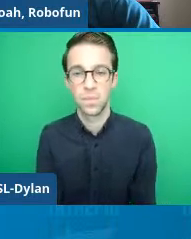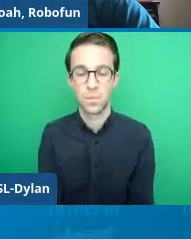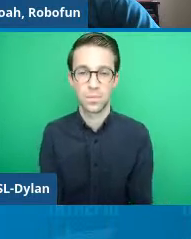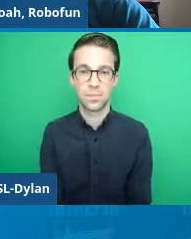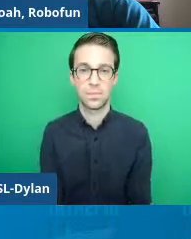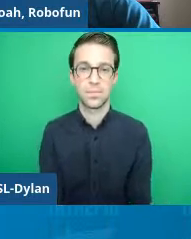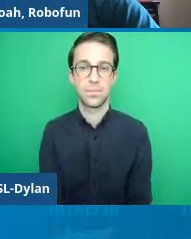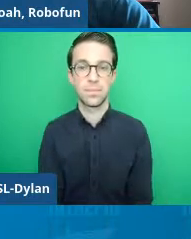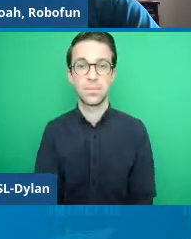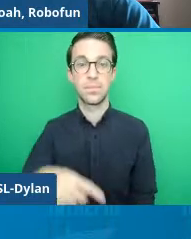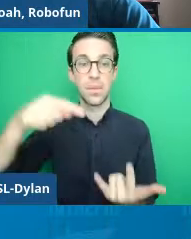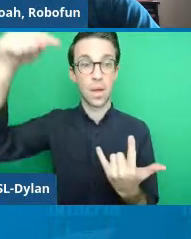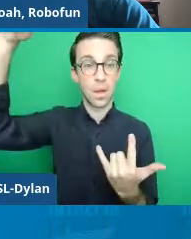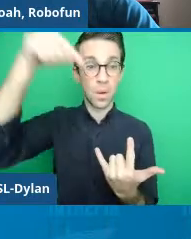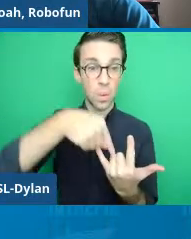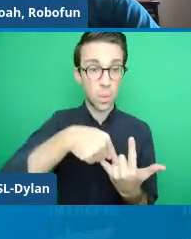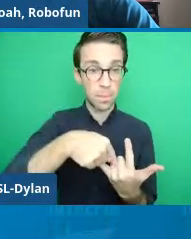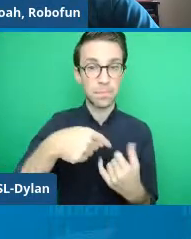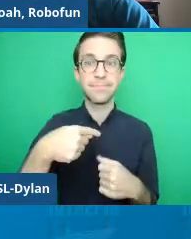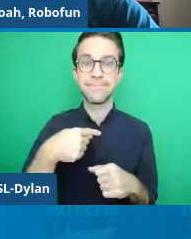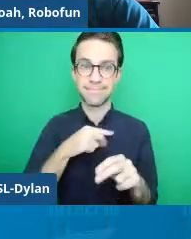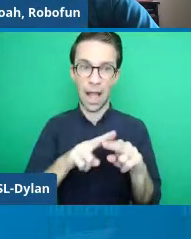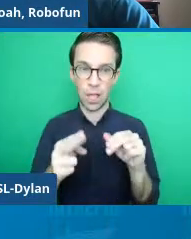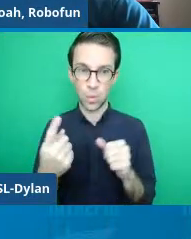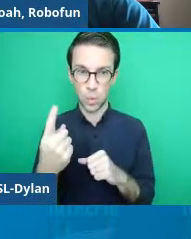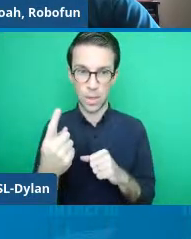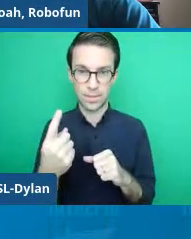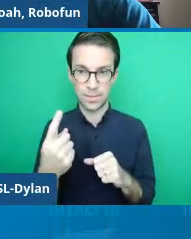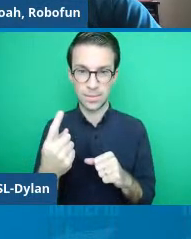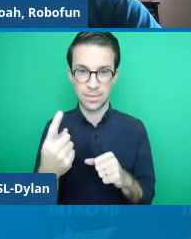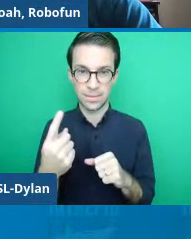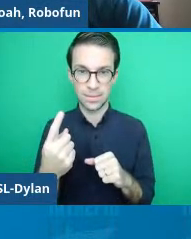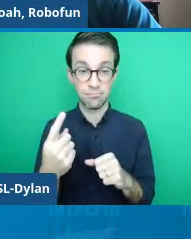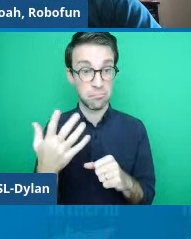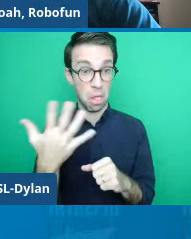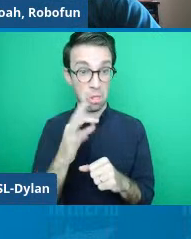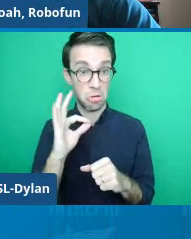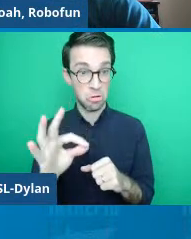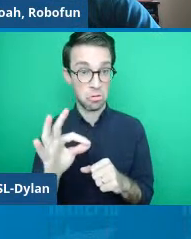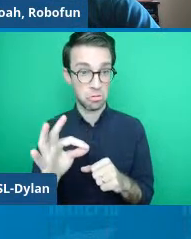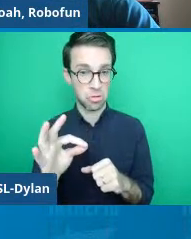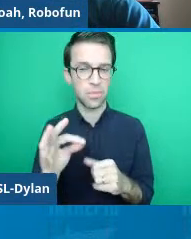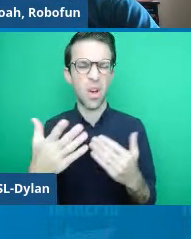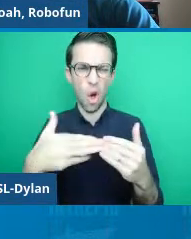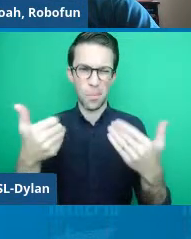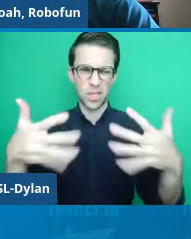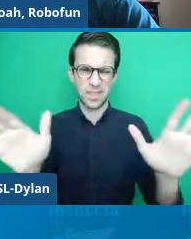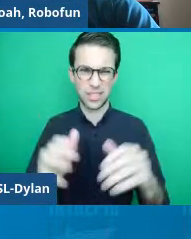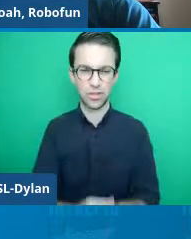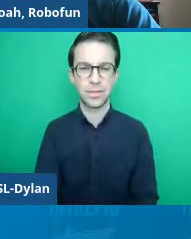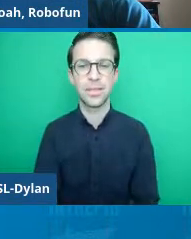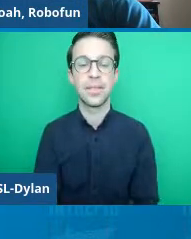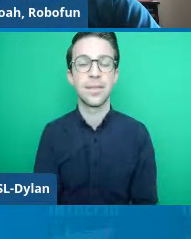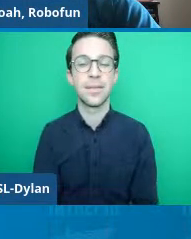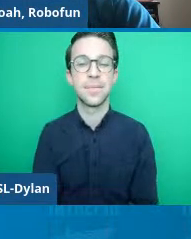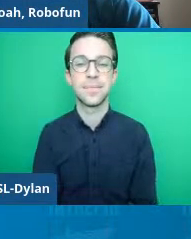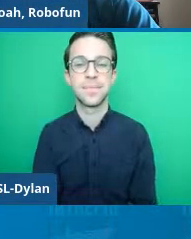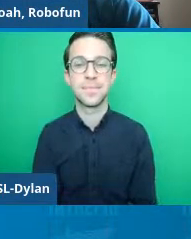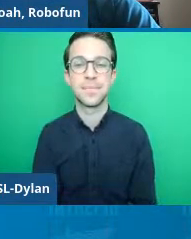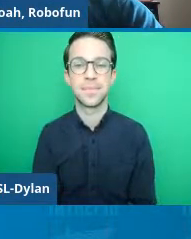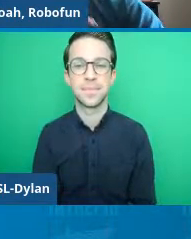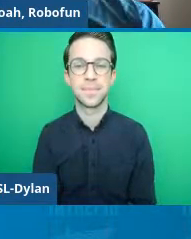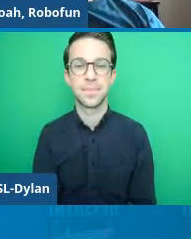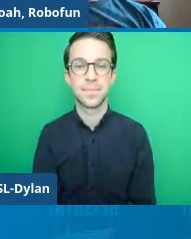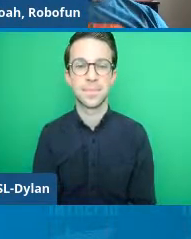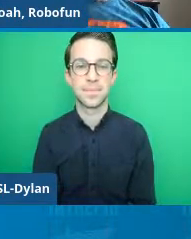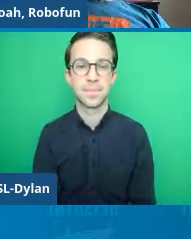I'm hit. I lose a health point. All right, looking good so far. We're almost done. So now we're going to go into